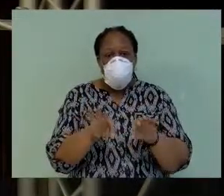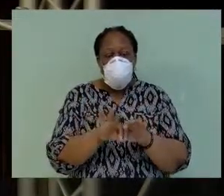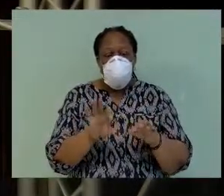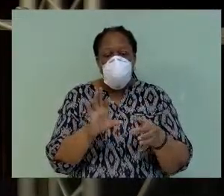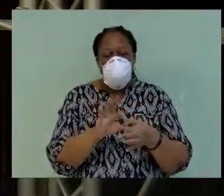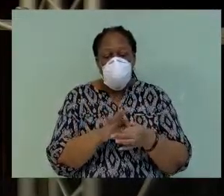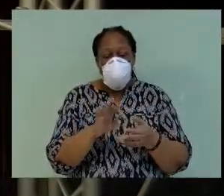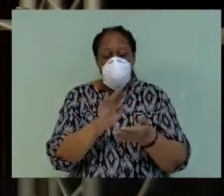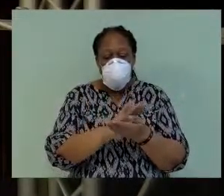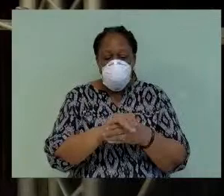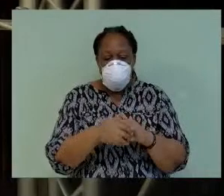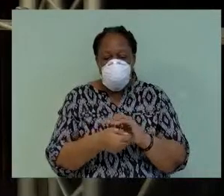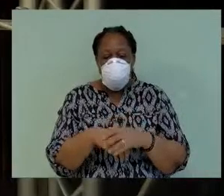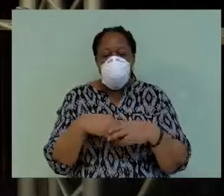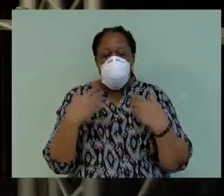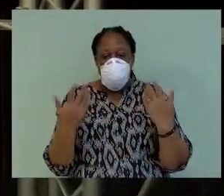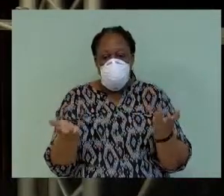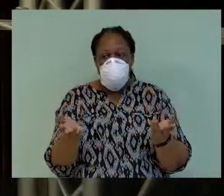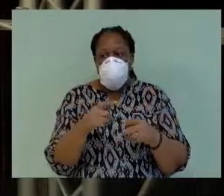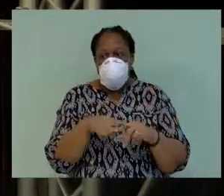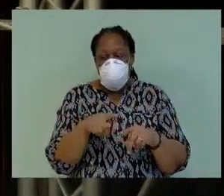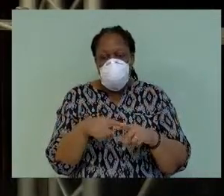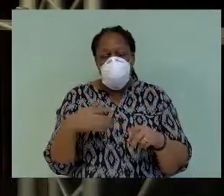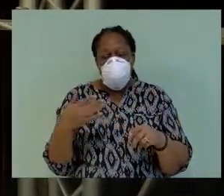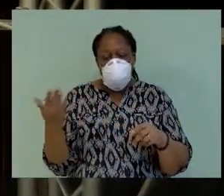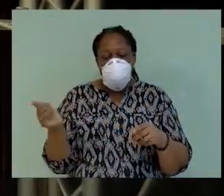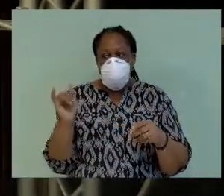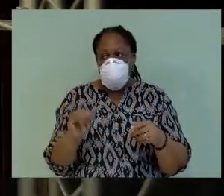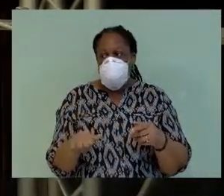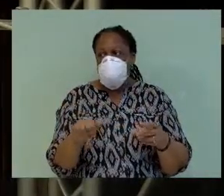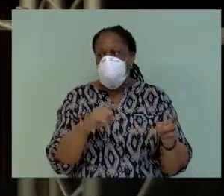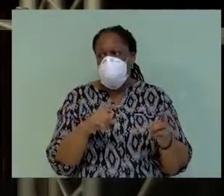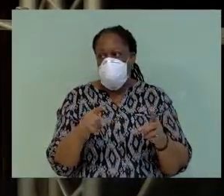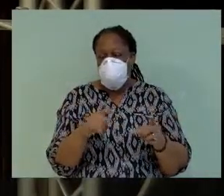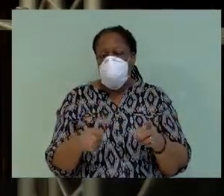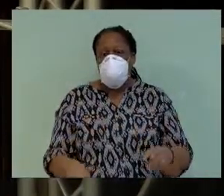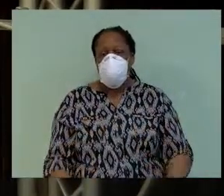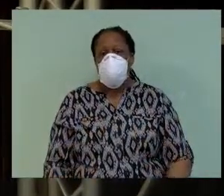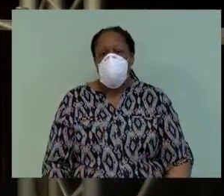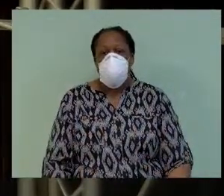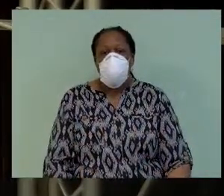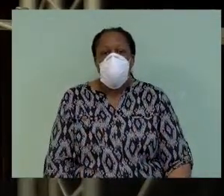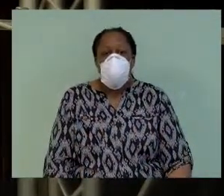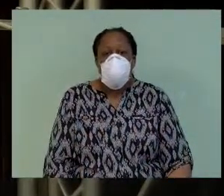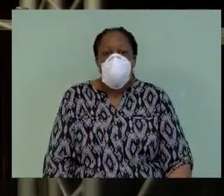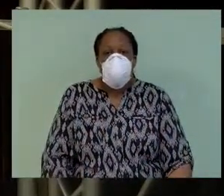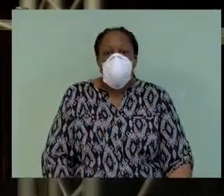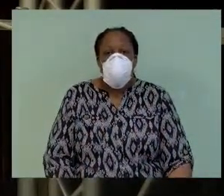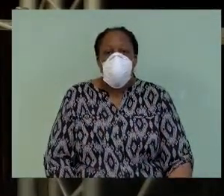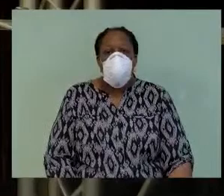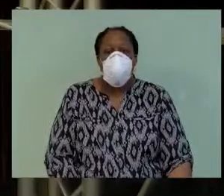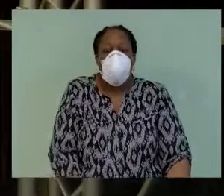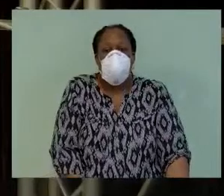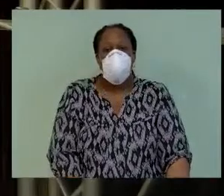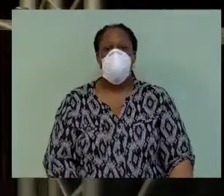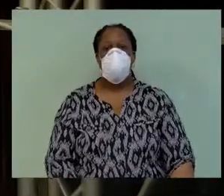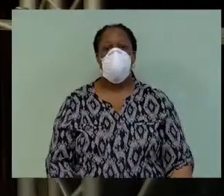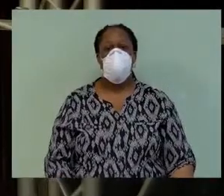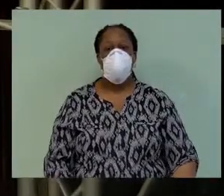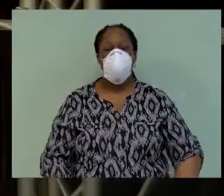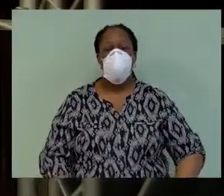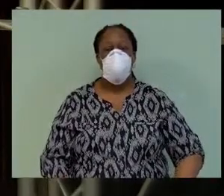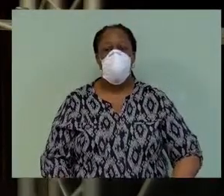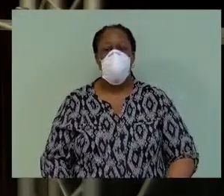other COVID-19 preventative protocols. Preparation for trial. In preparation